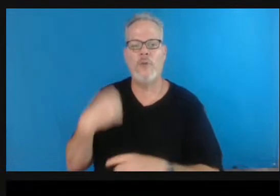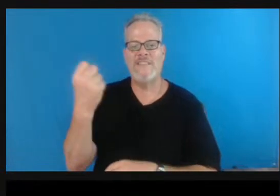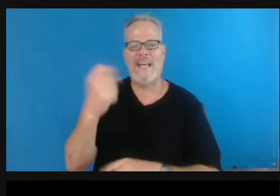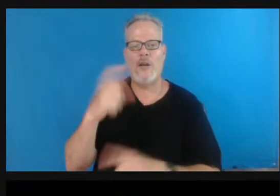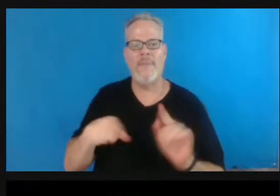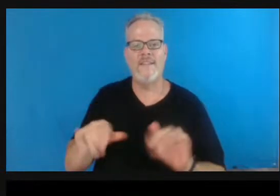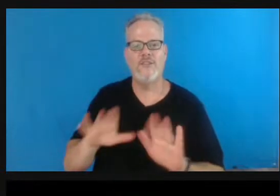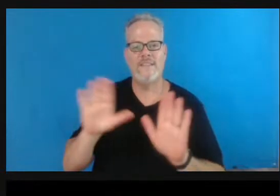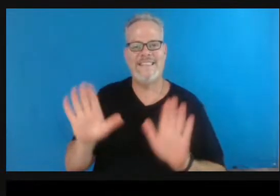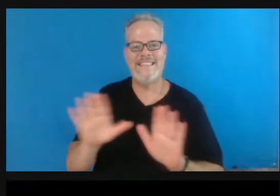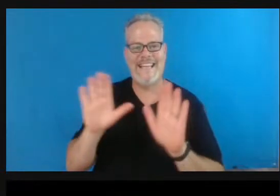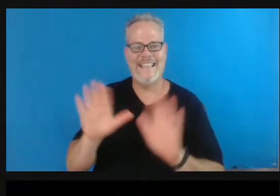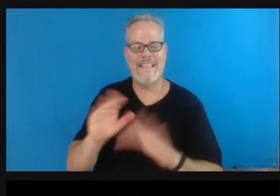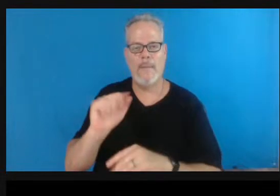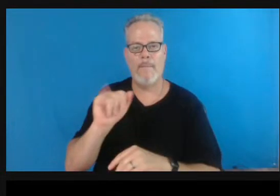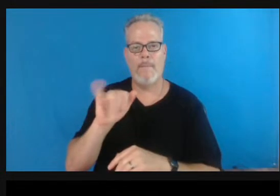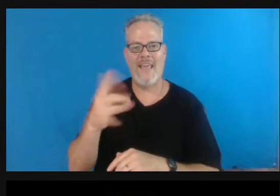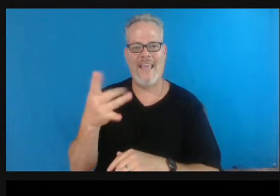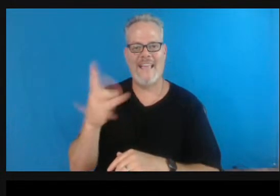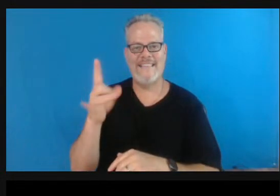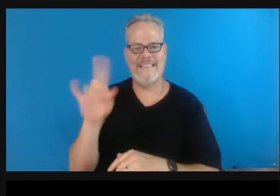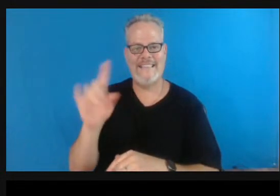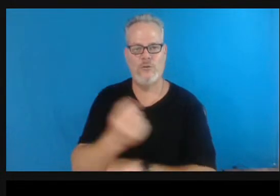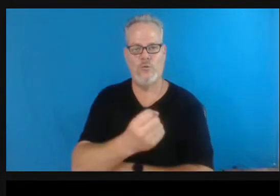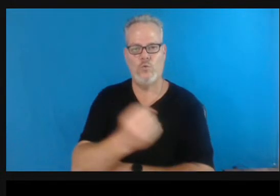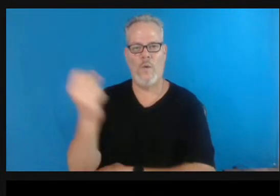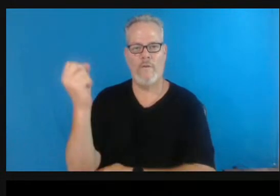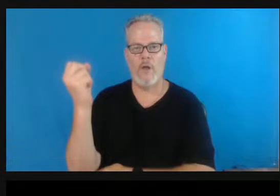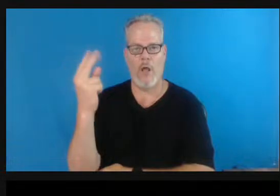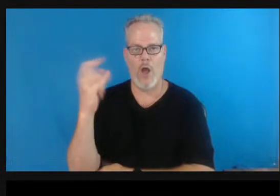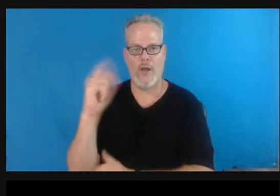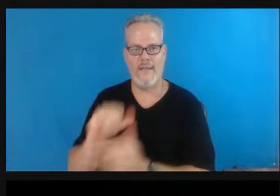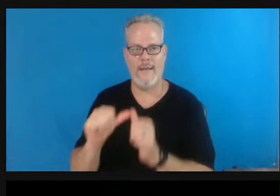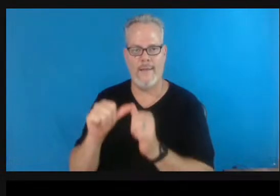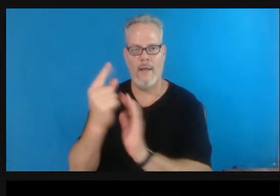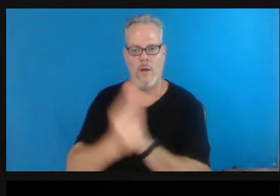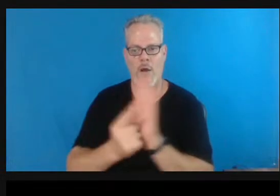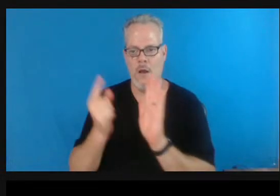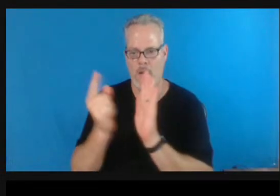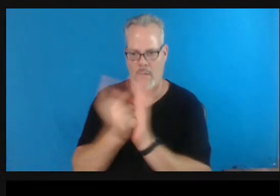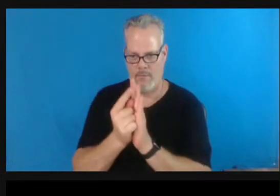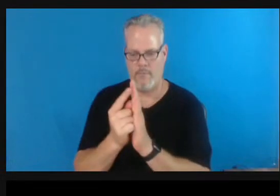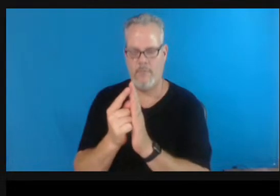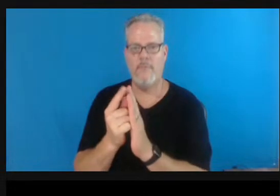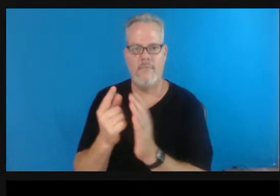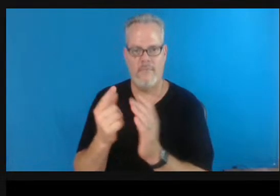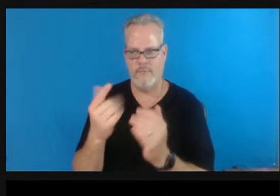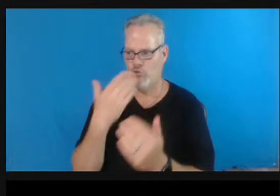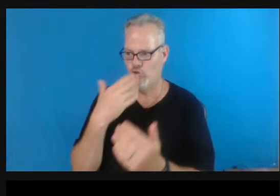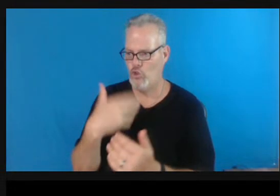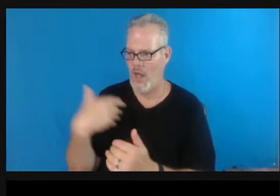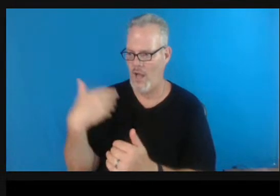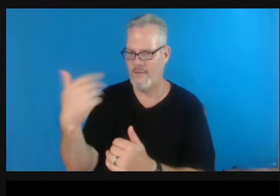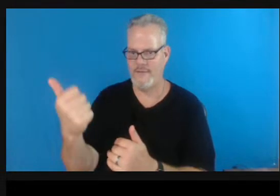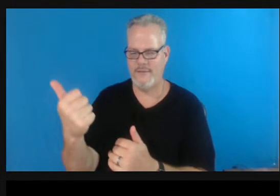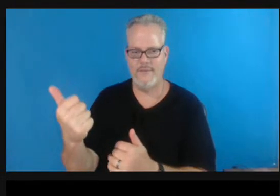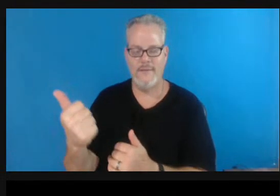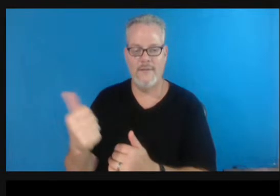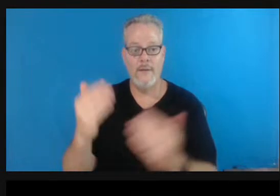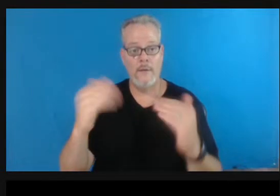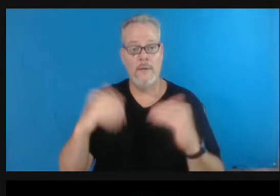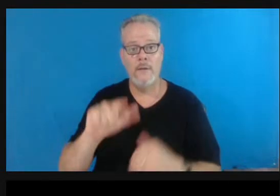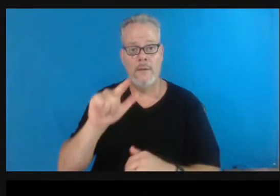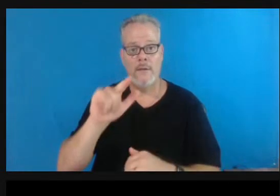Sunday, May 18th at 12 o'clock. It's a 60-minute event. Good luck. Life on the